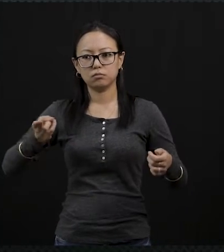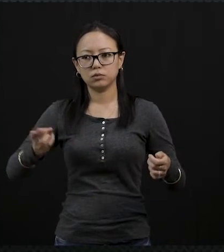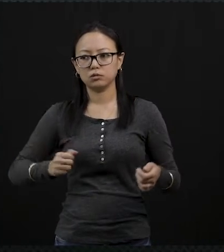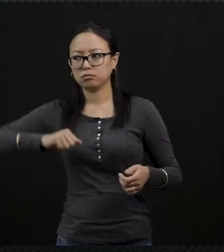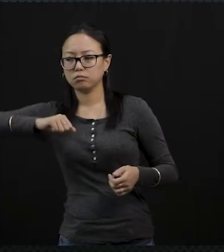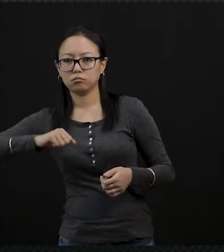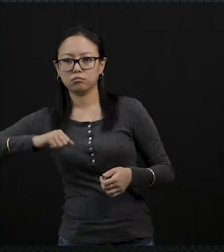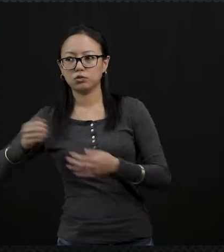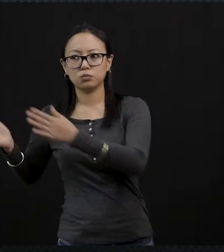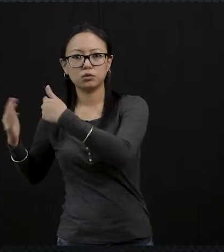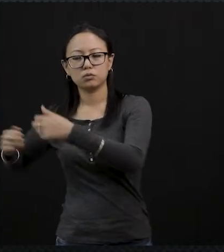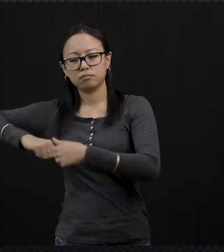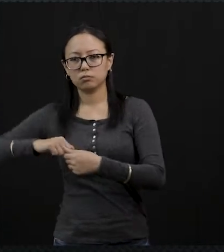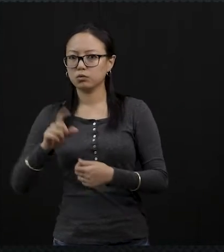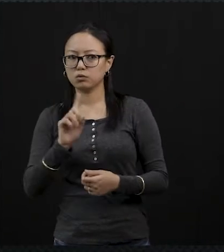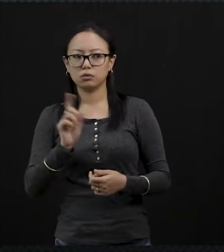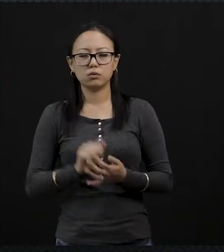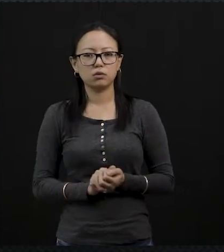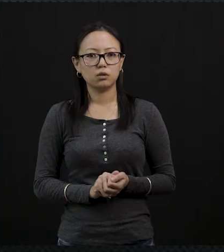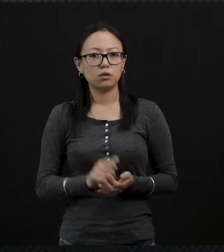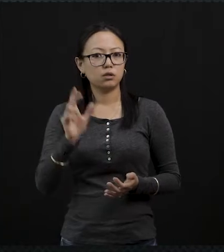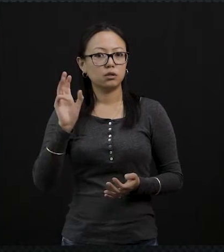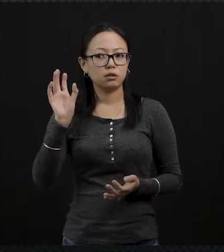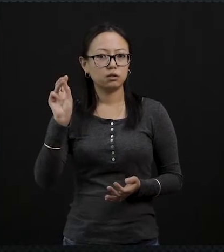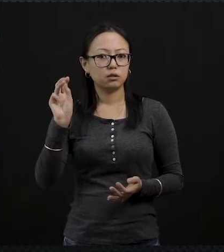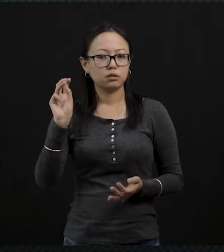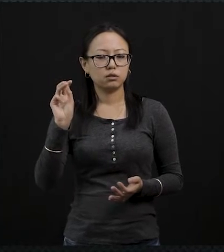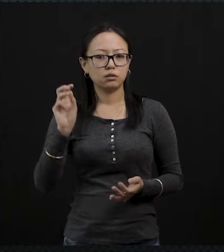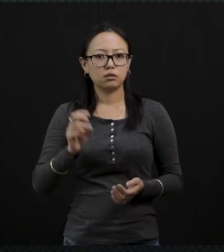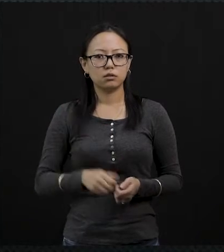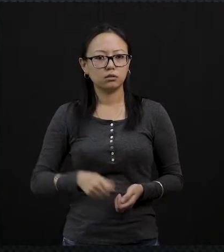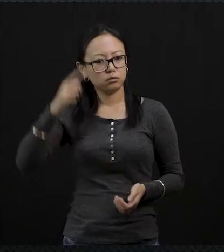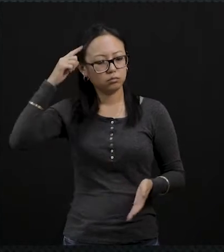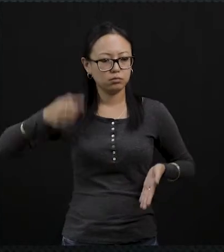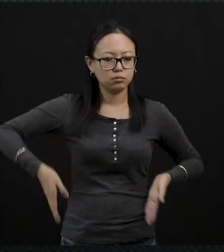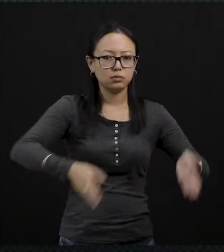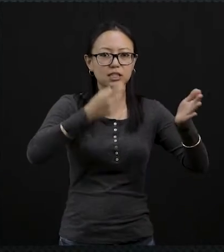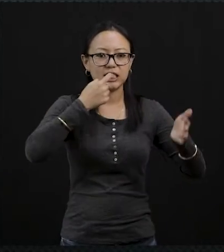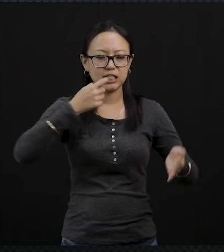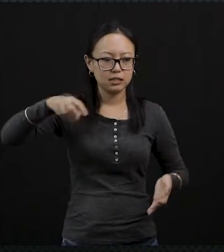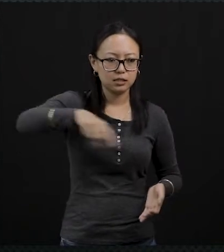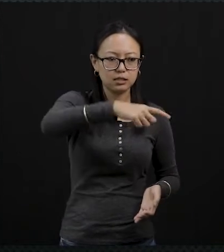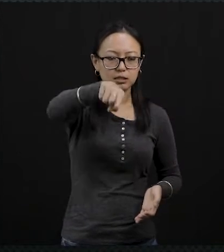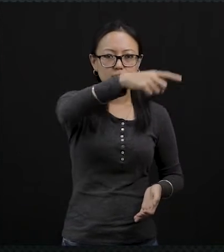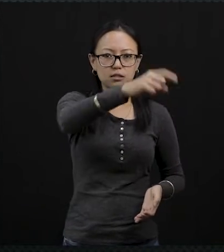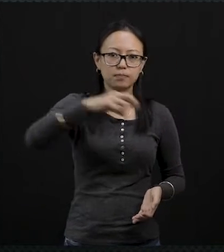zebra crossing, right? And the second one is, always walk on the